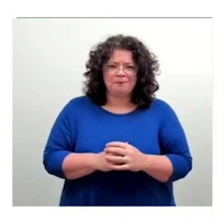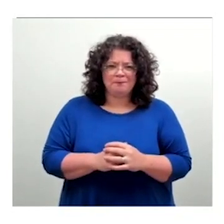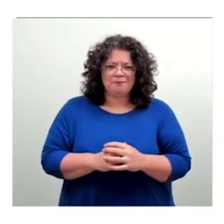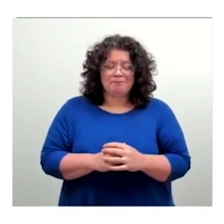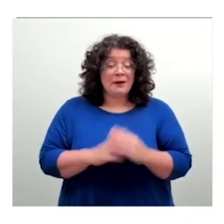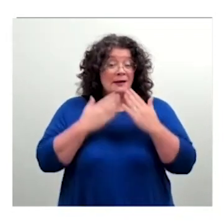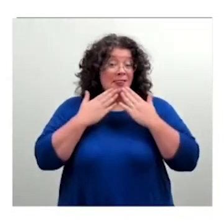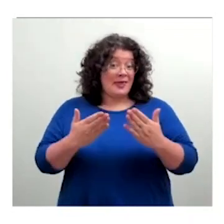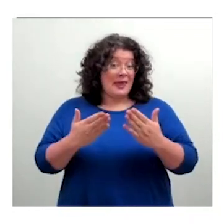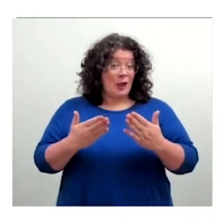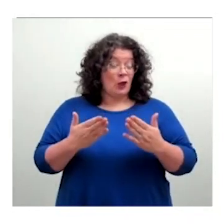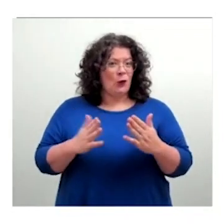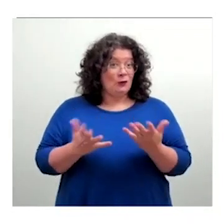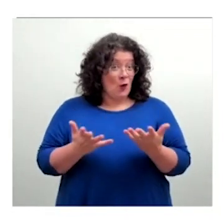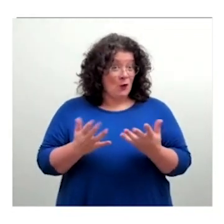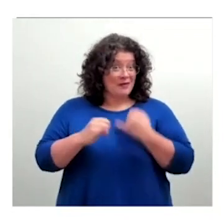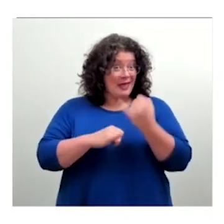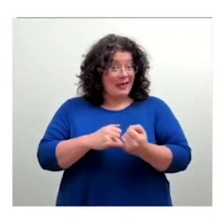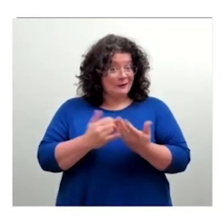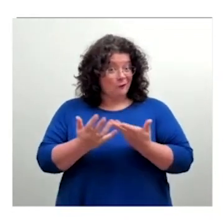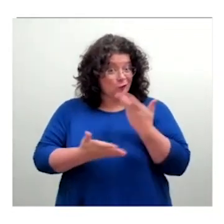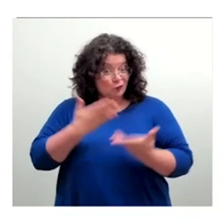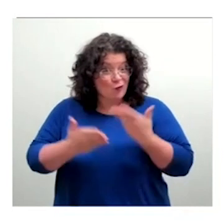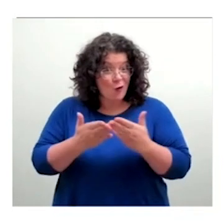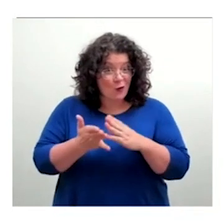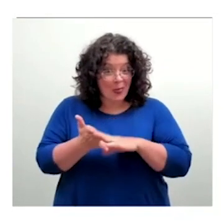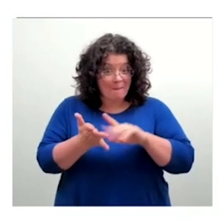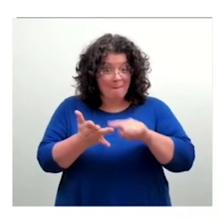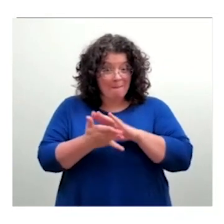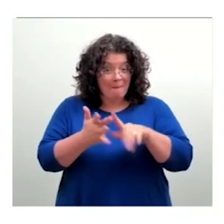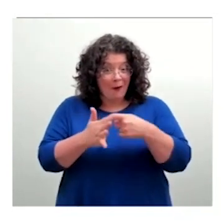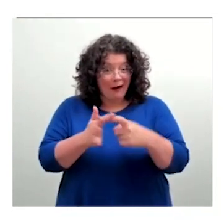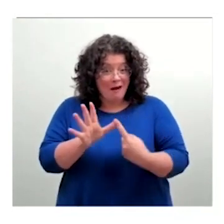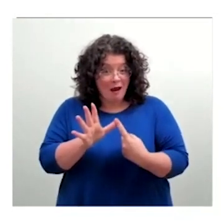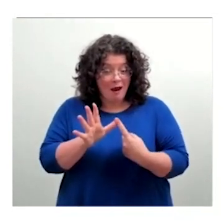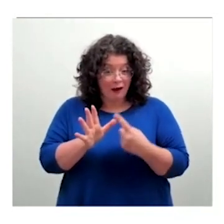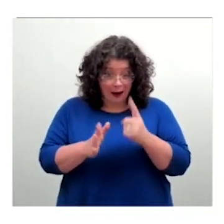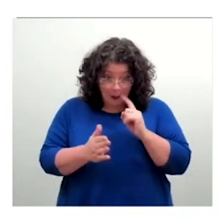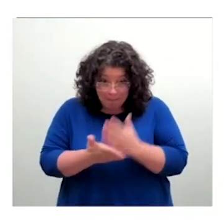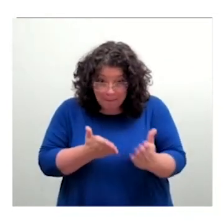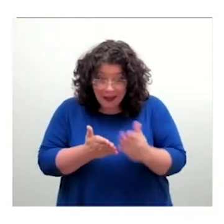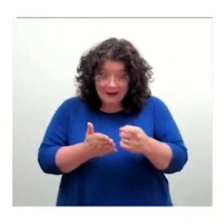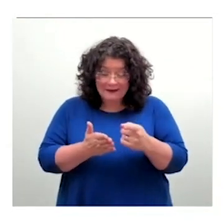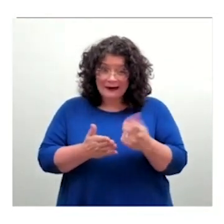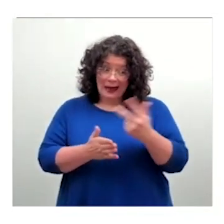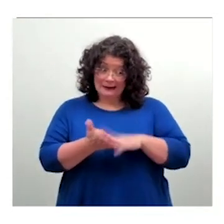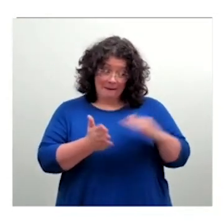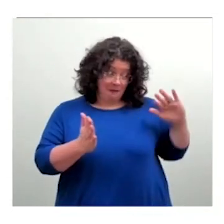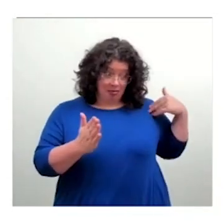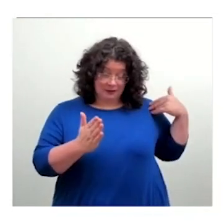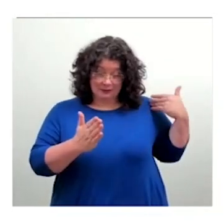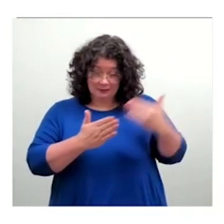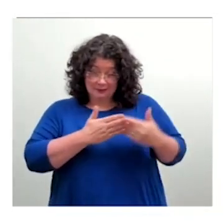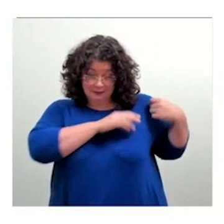So was it 18 months ago? Put your idea in. And it looks like it might find its